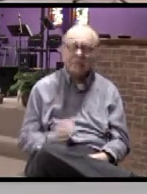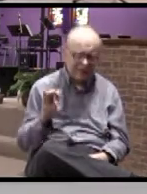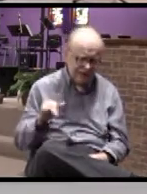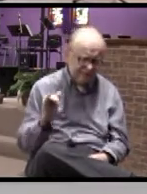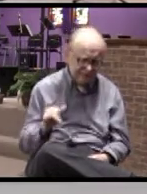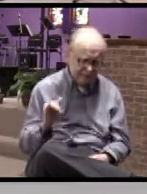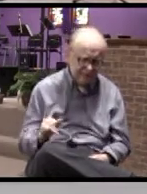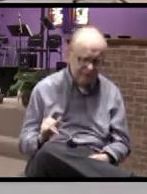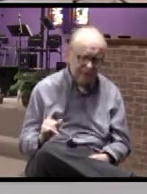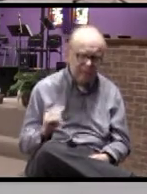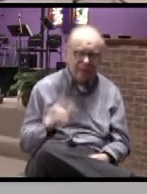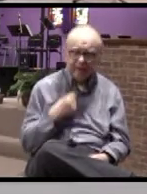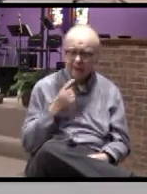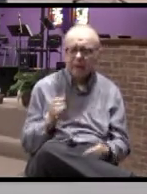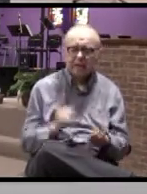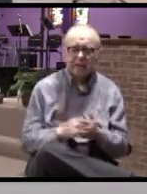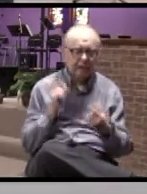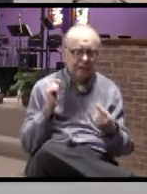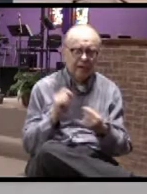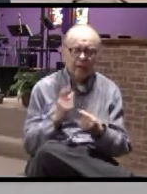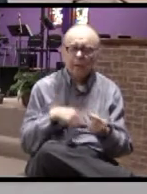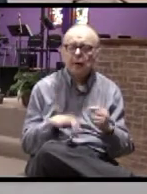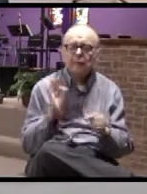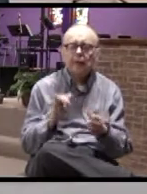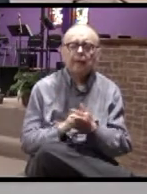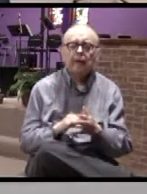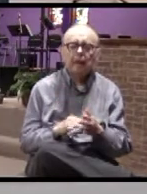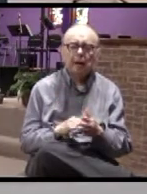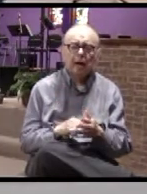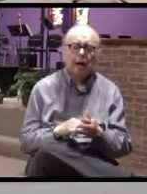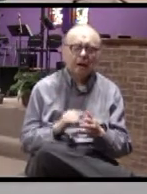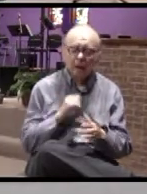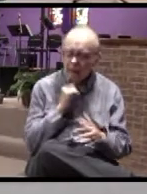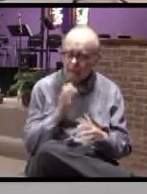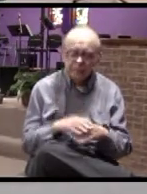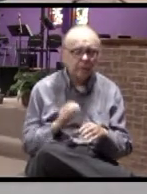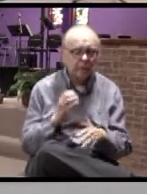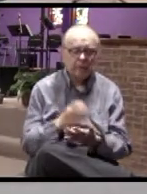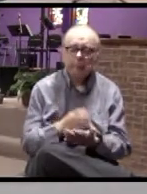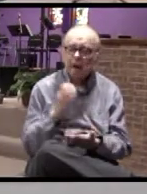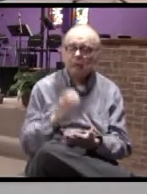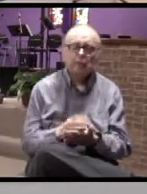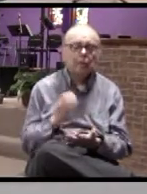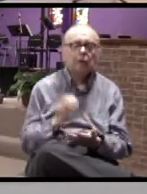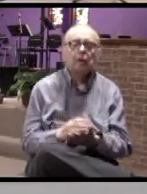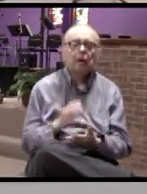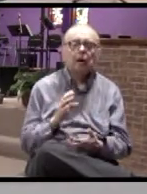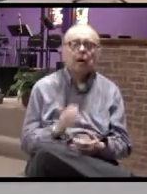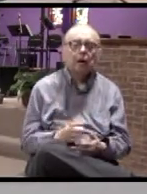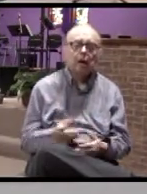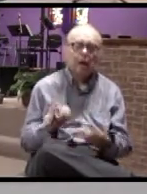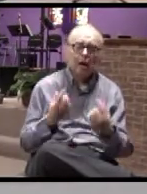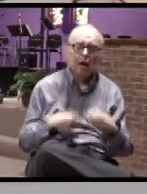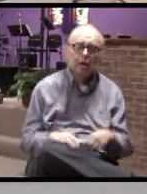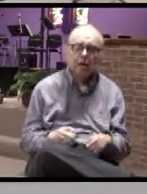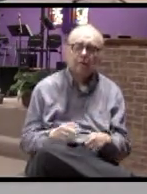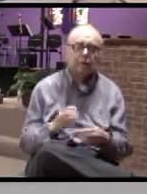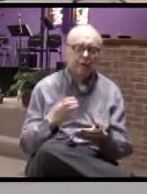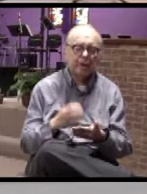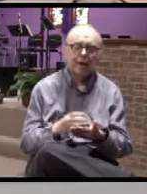Yes, I can tell you exactly where I got it from. Does it come in a bottle? It comes in a cup.